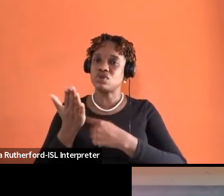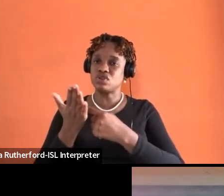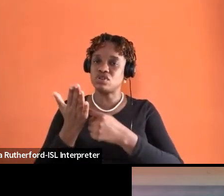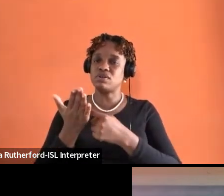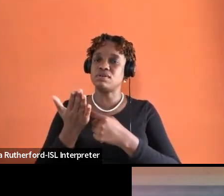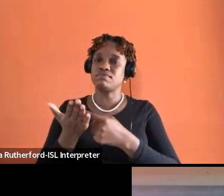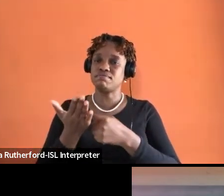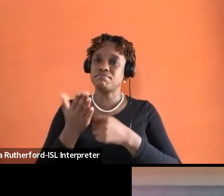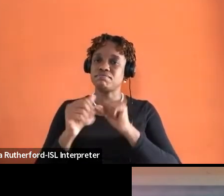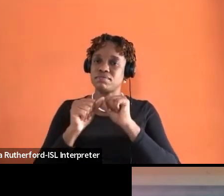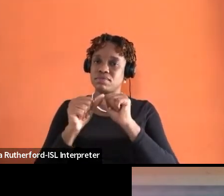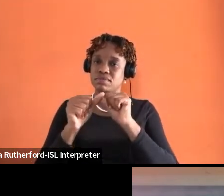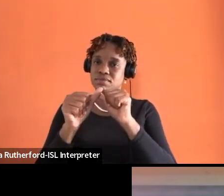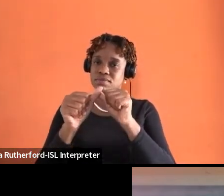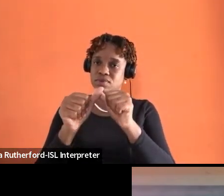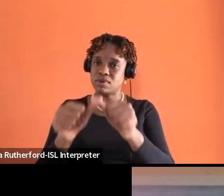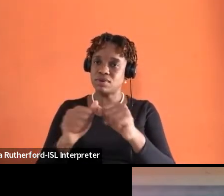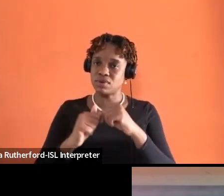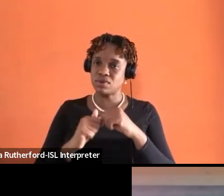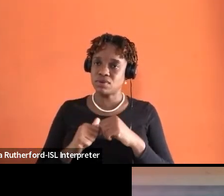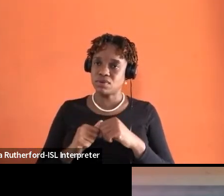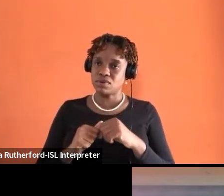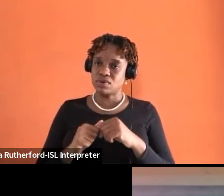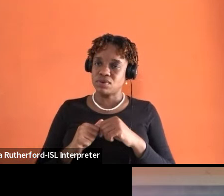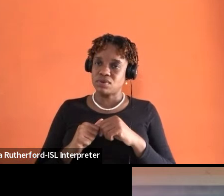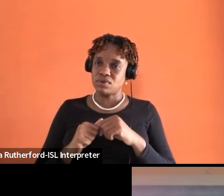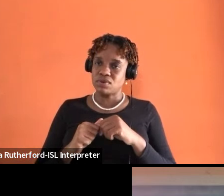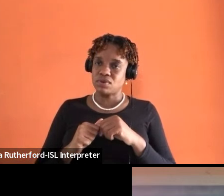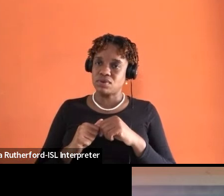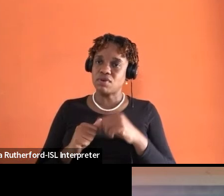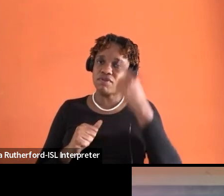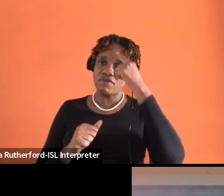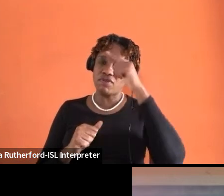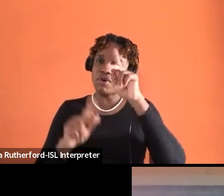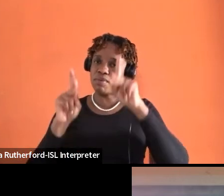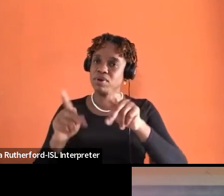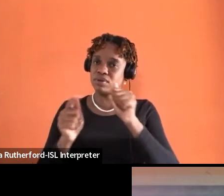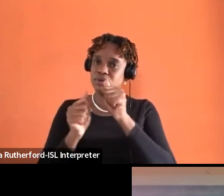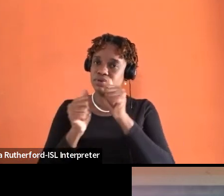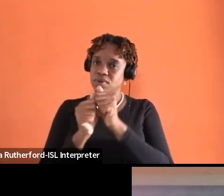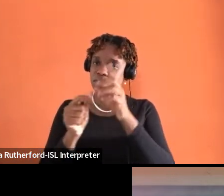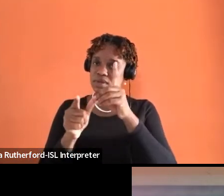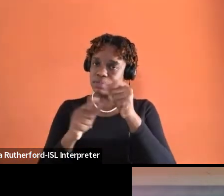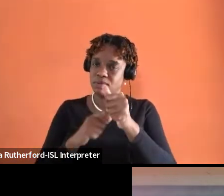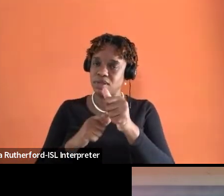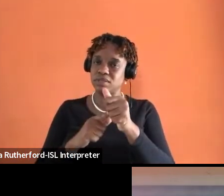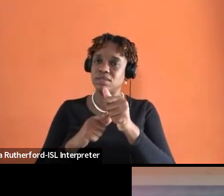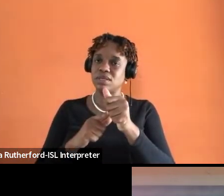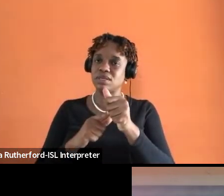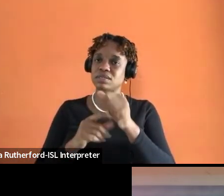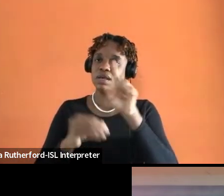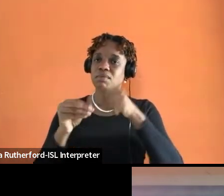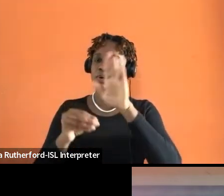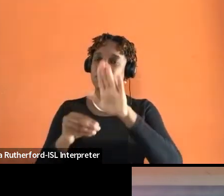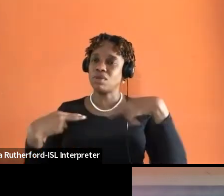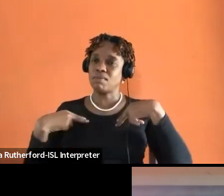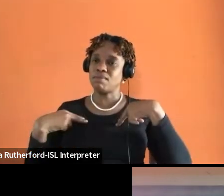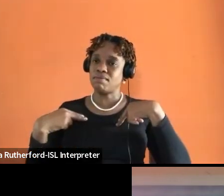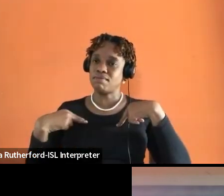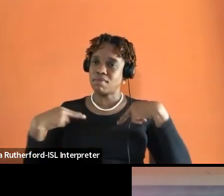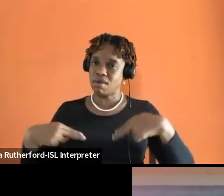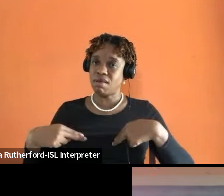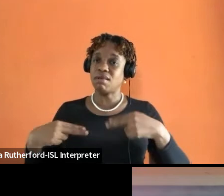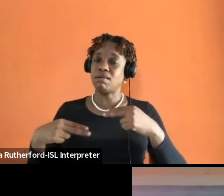with disabilities, as well as, for example, I know Senator Morris made mention of that in a previous